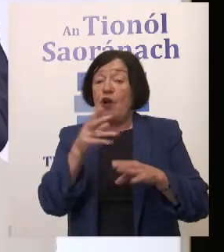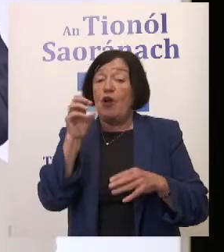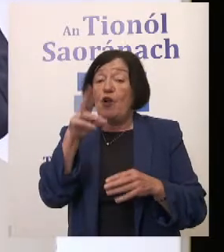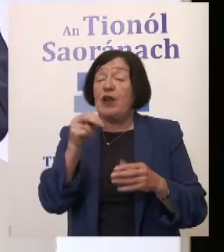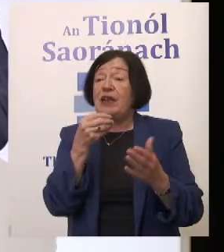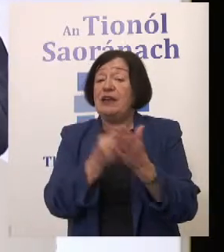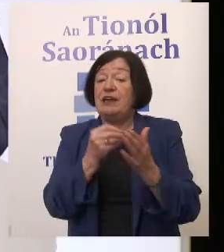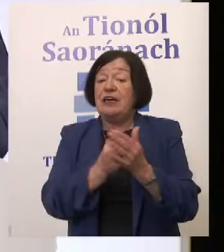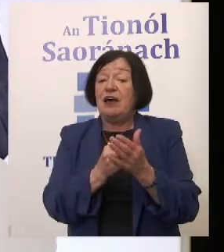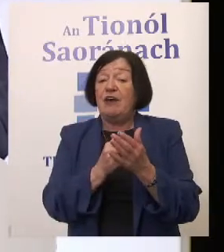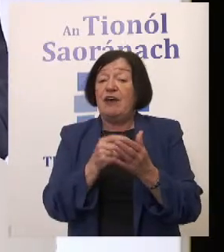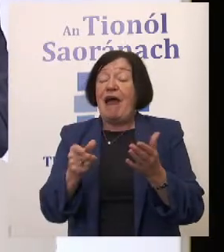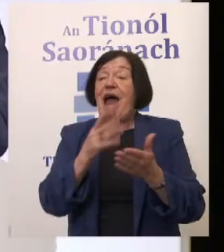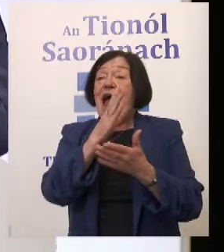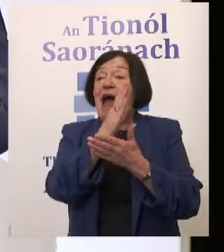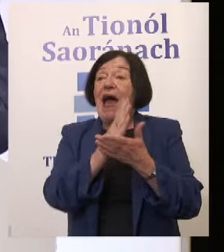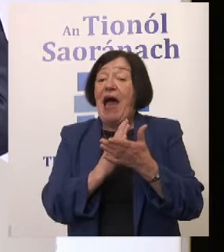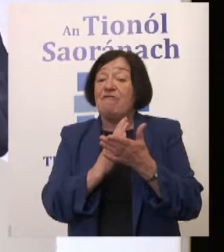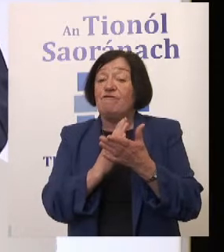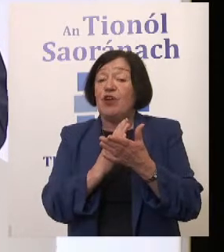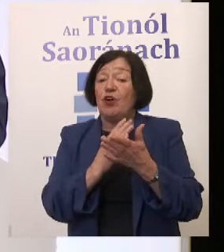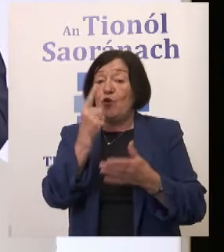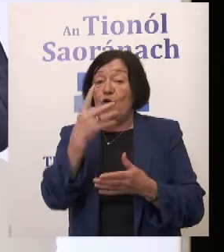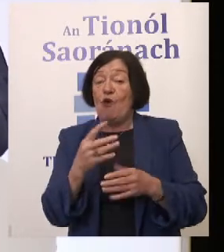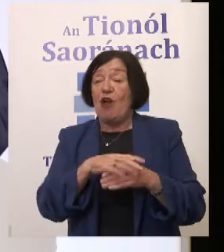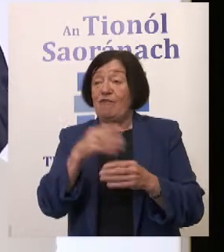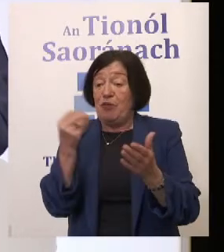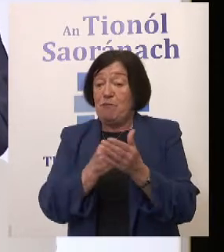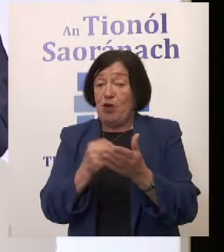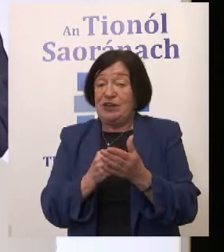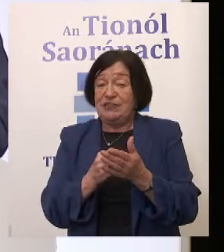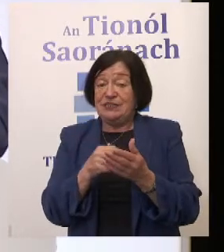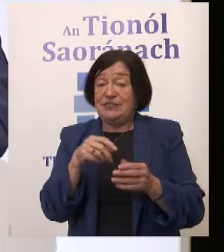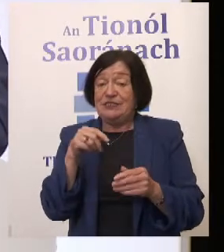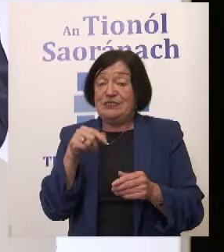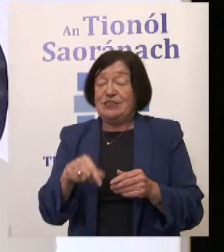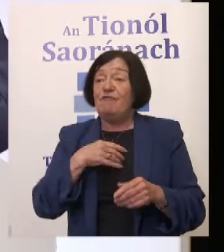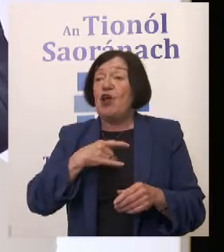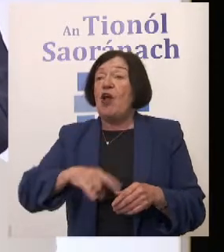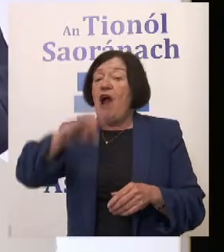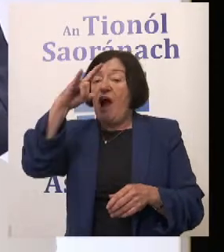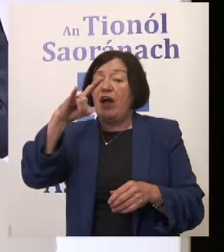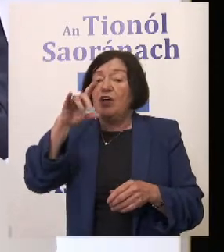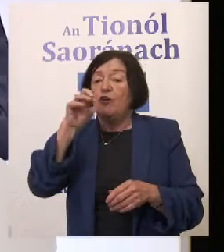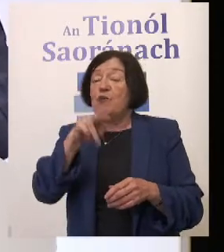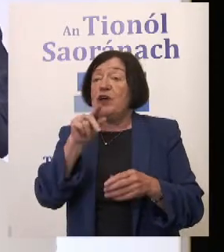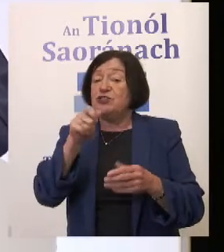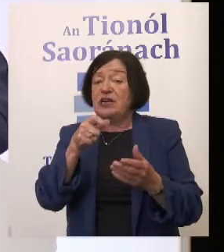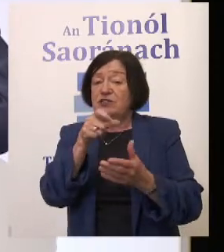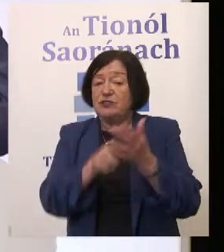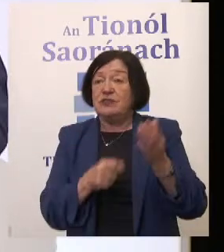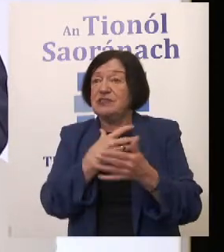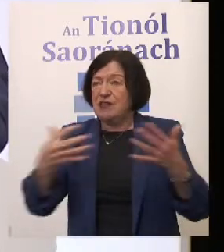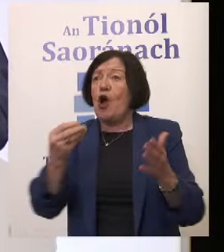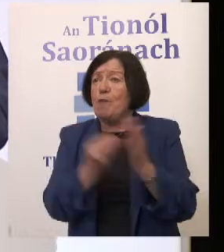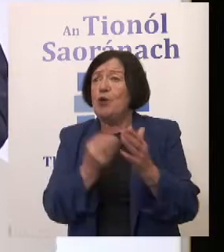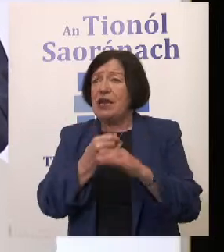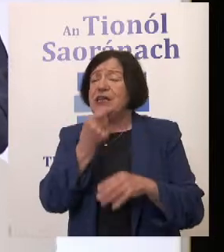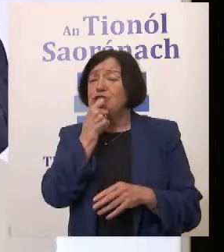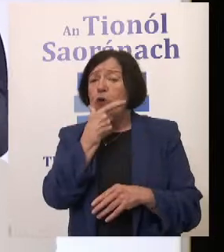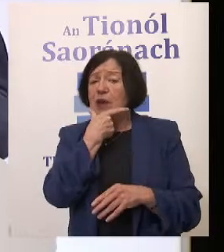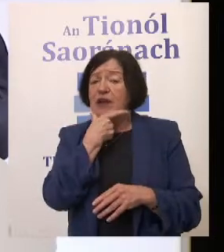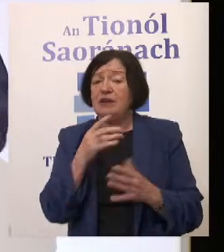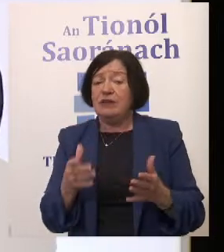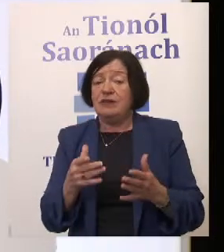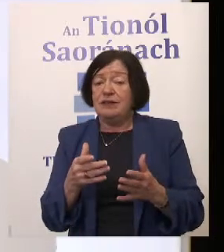revenue, and corporate tax revenue is a quarter of all exchequer revenue these days because of very high corporation tax receipts. So there's a lot of money in Dublin, right?